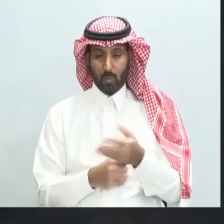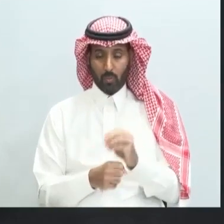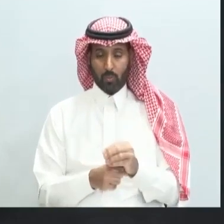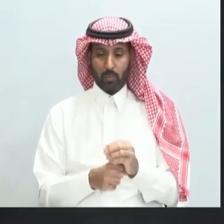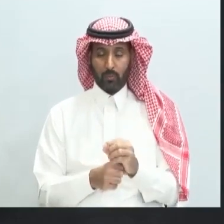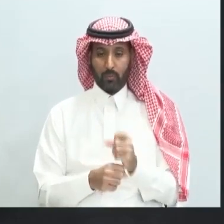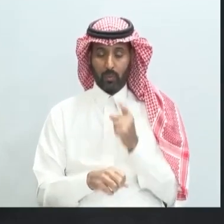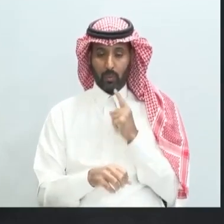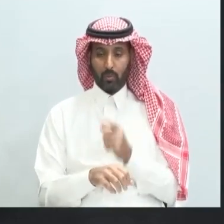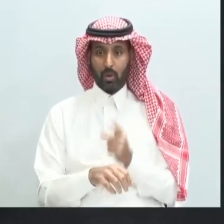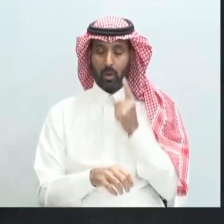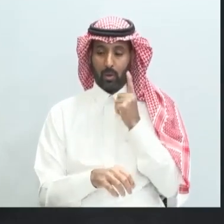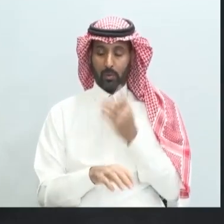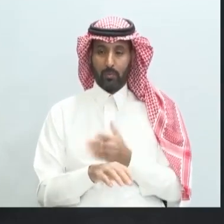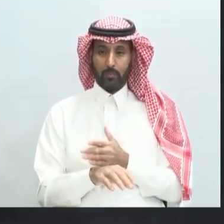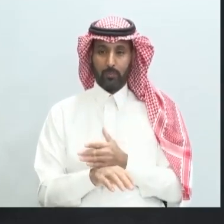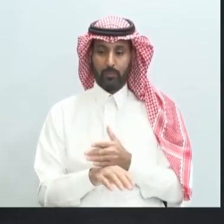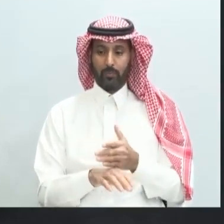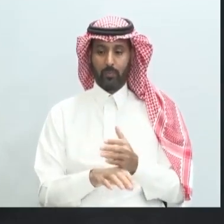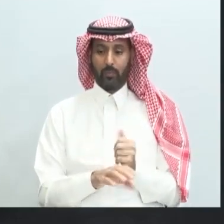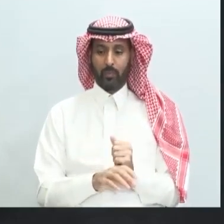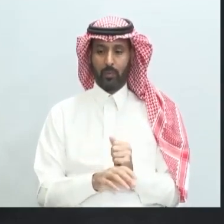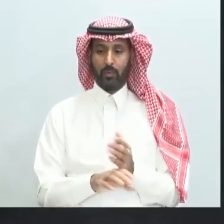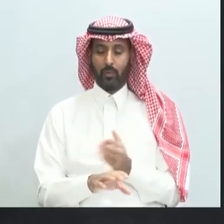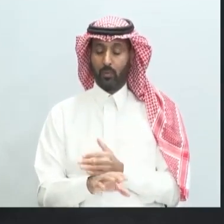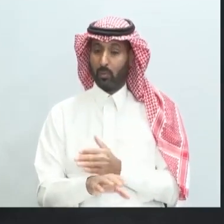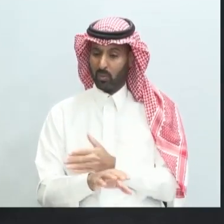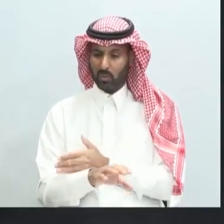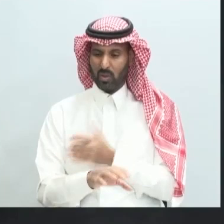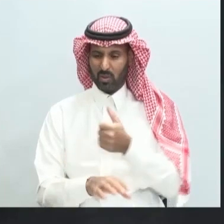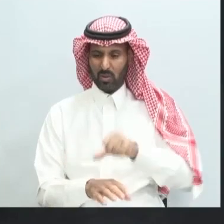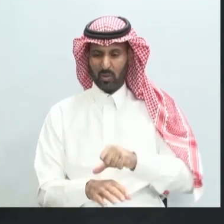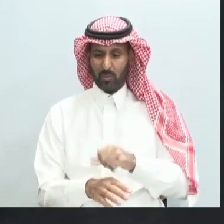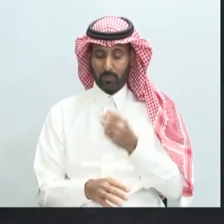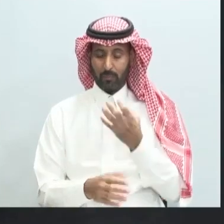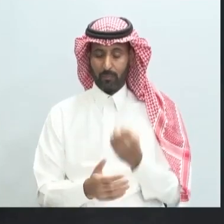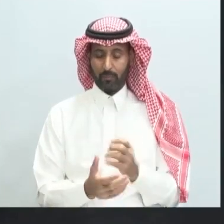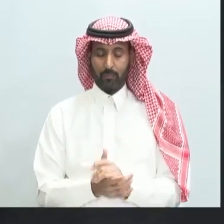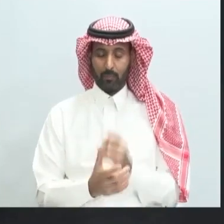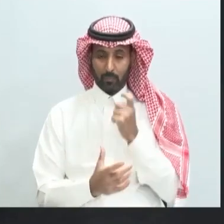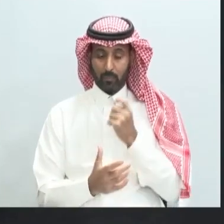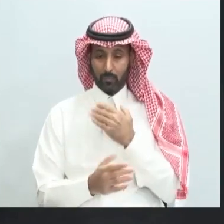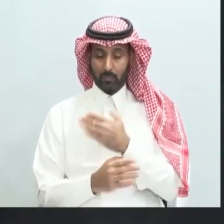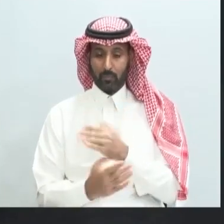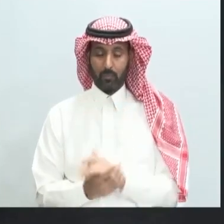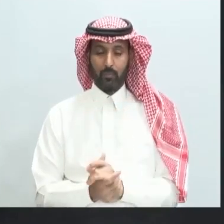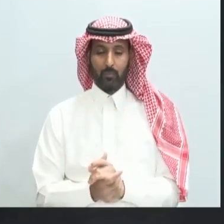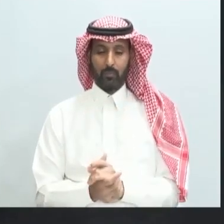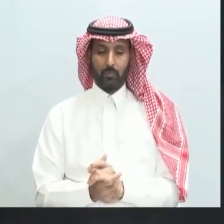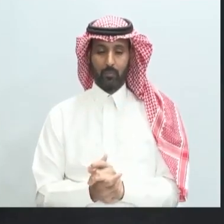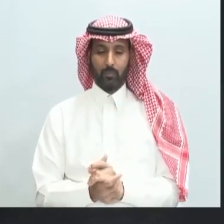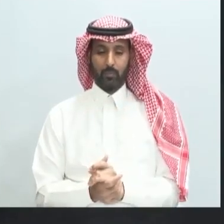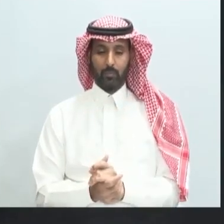have from waking up or getting up early to bed, and the bad things if we wake up